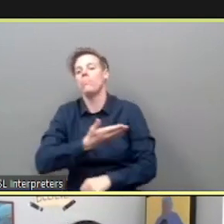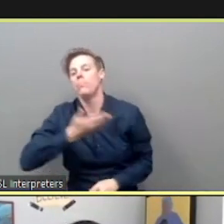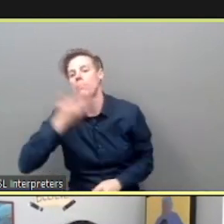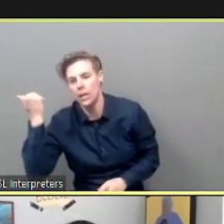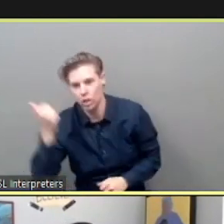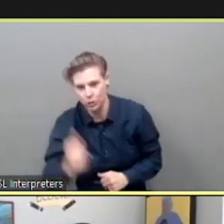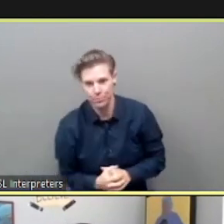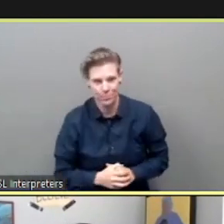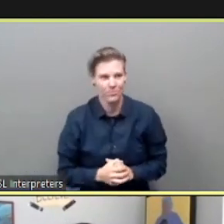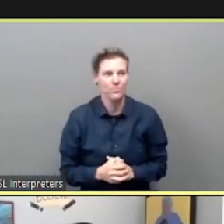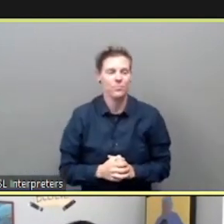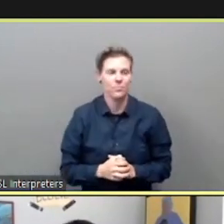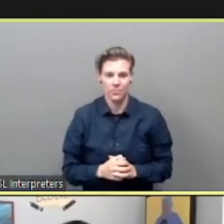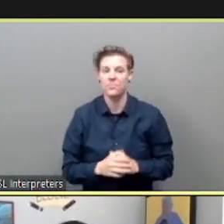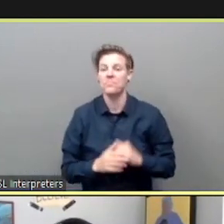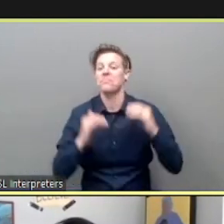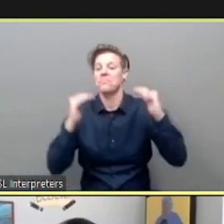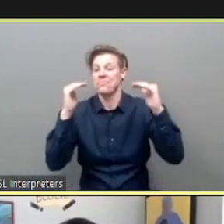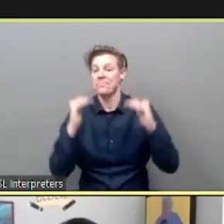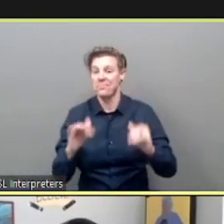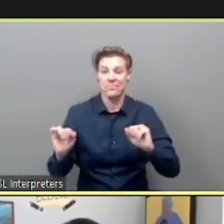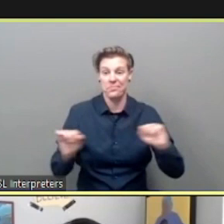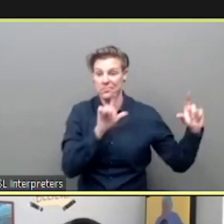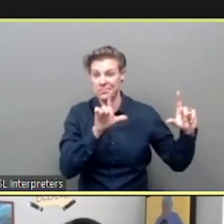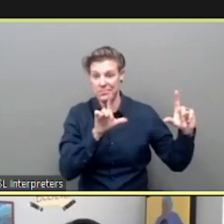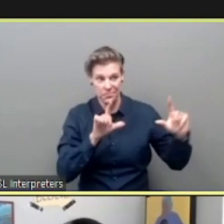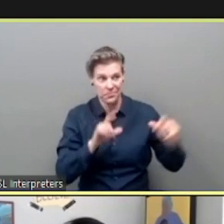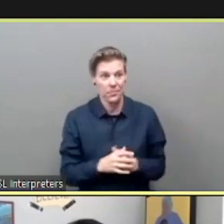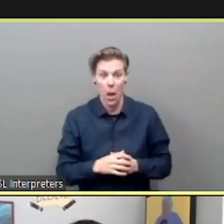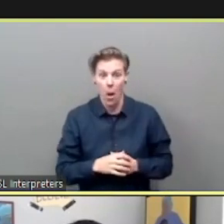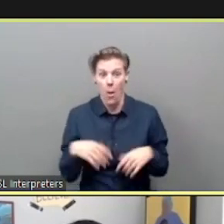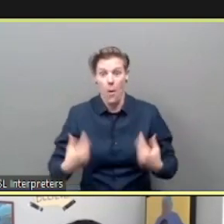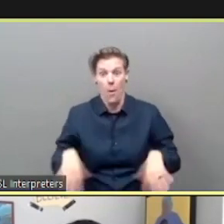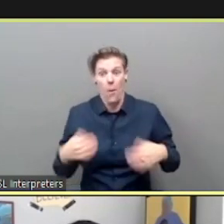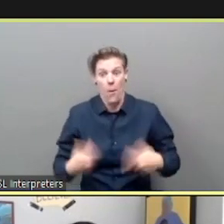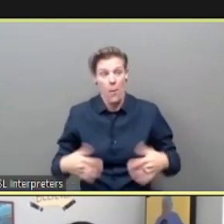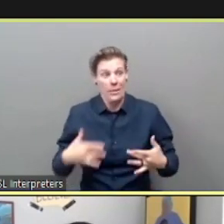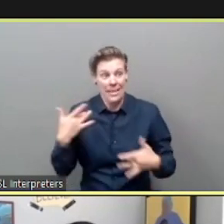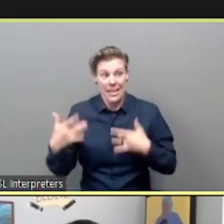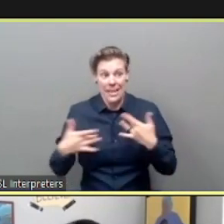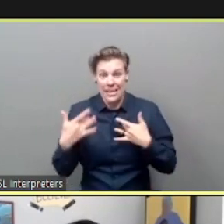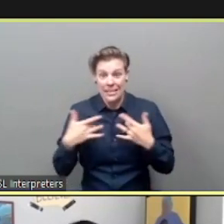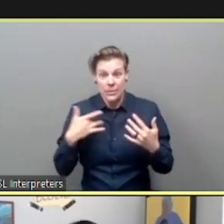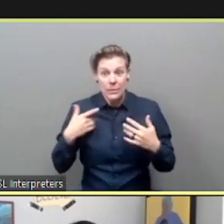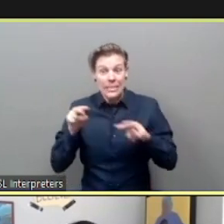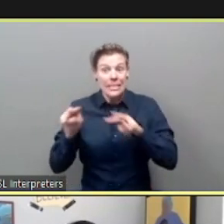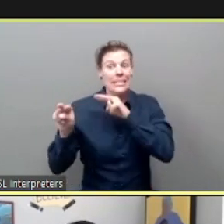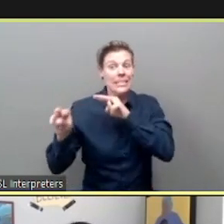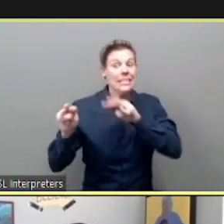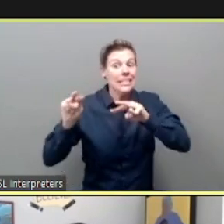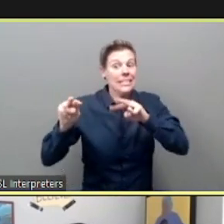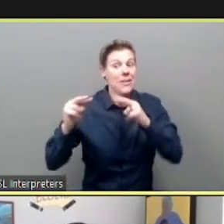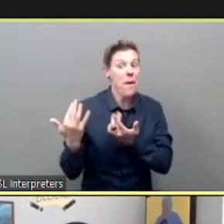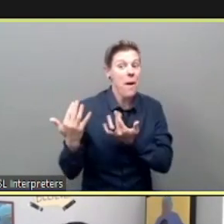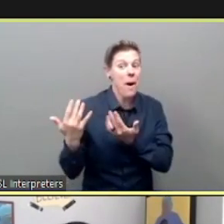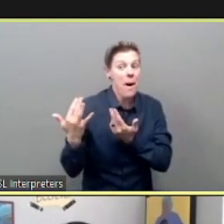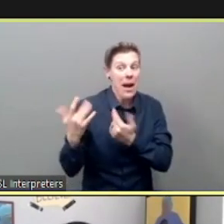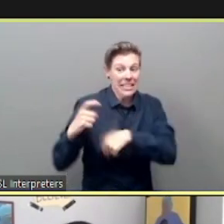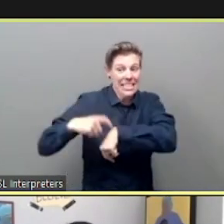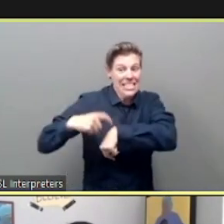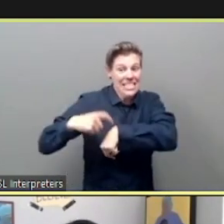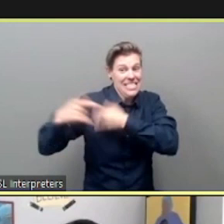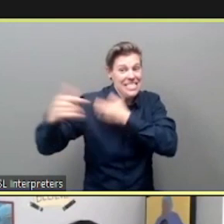slide. Okay, so this is the moment I think many of us have been waiting for. 5 to